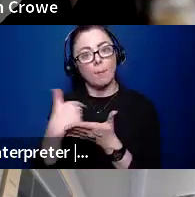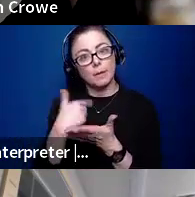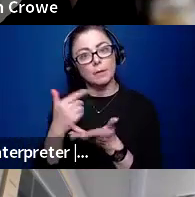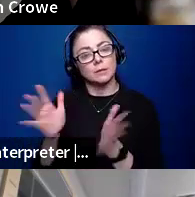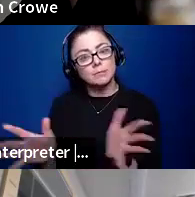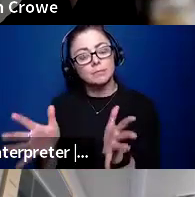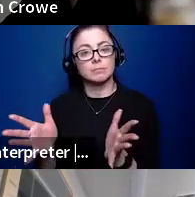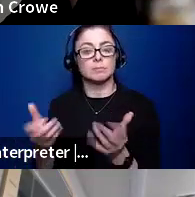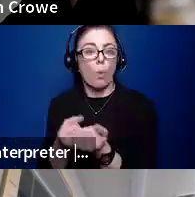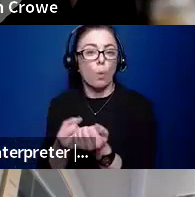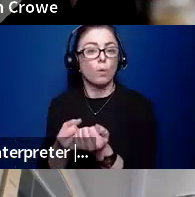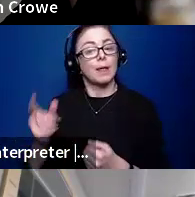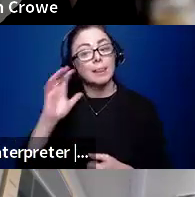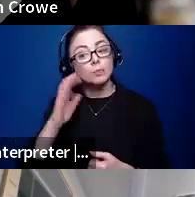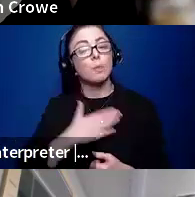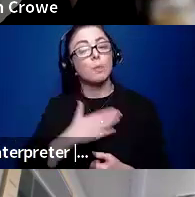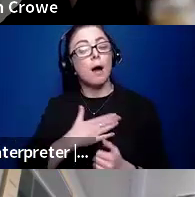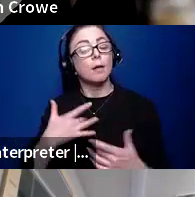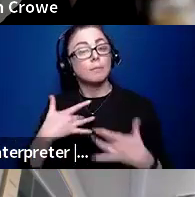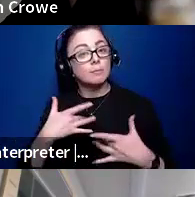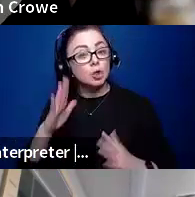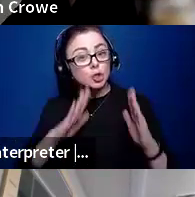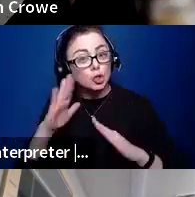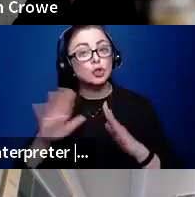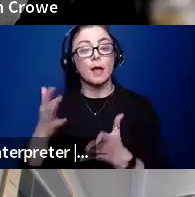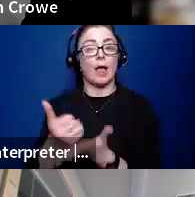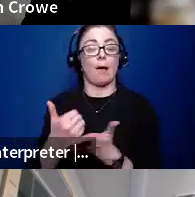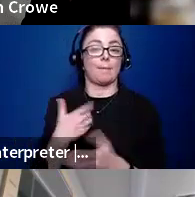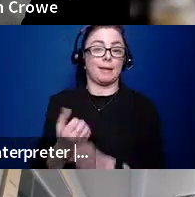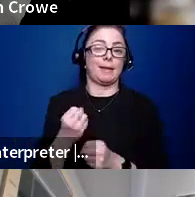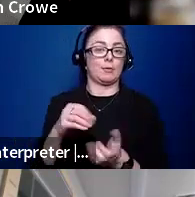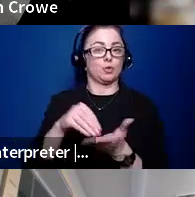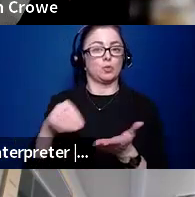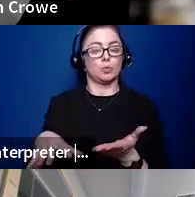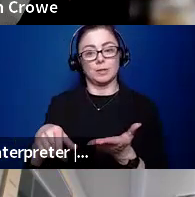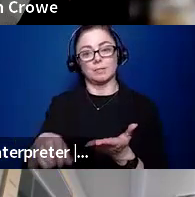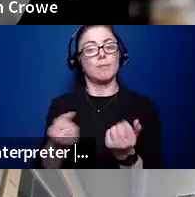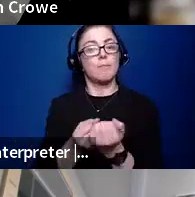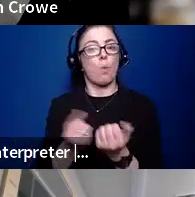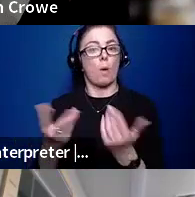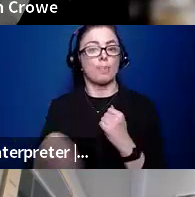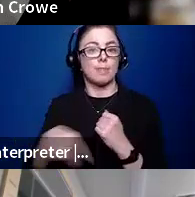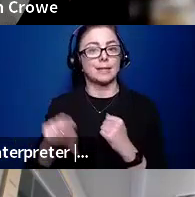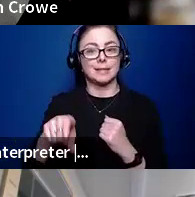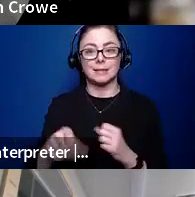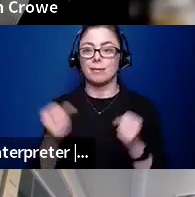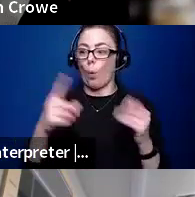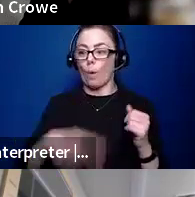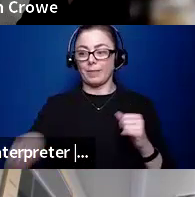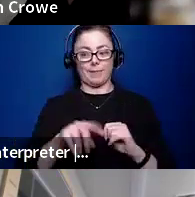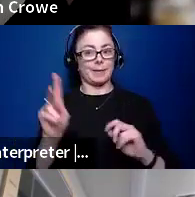was a strategist who listened to my concerns and helped me get my student the support they needed. All of these people have made me